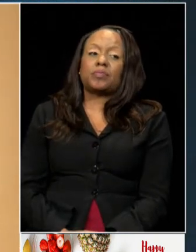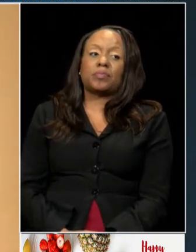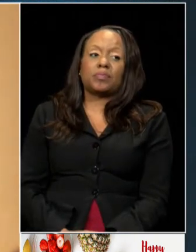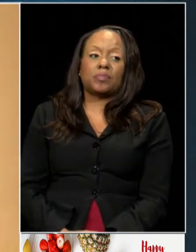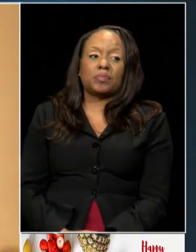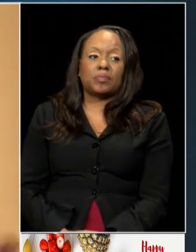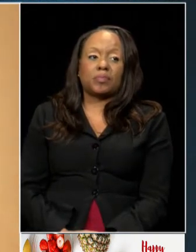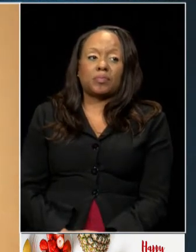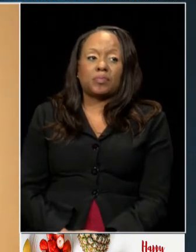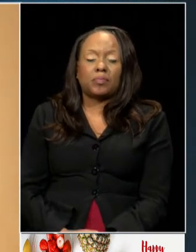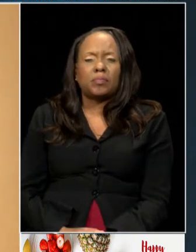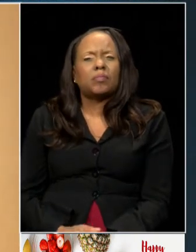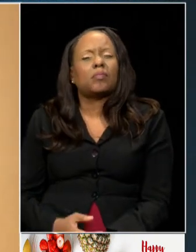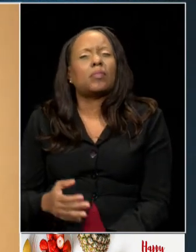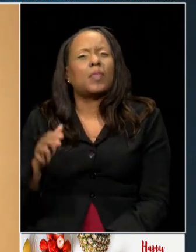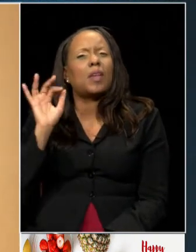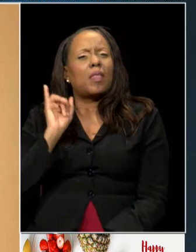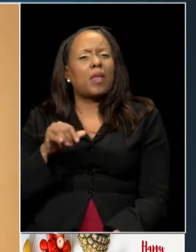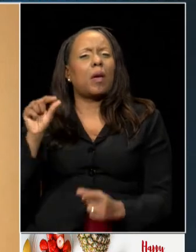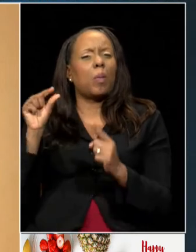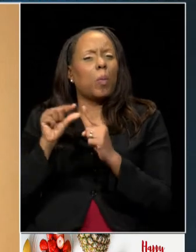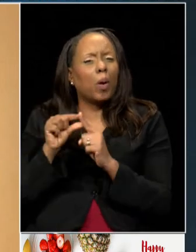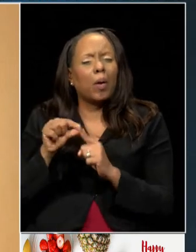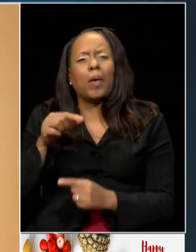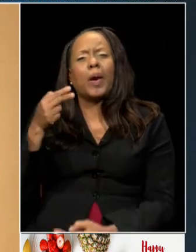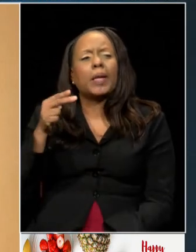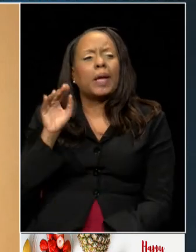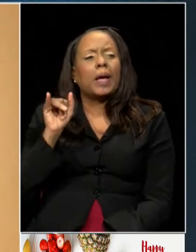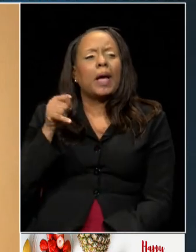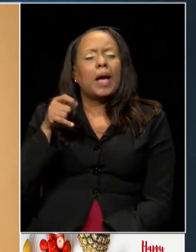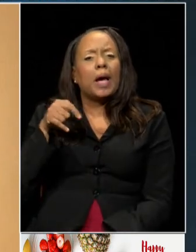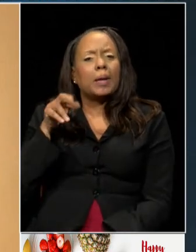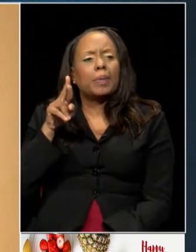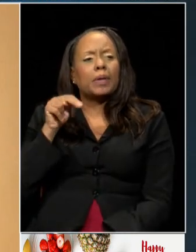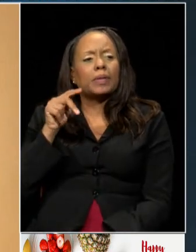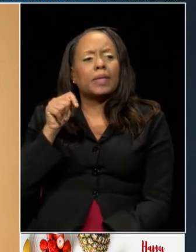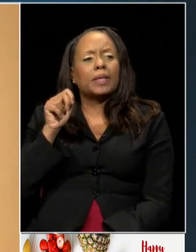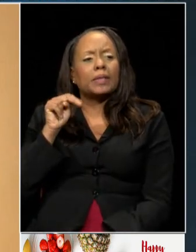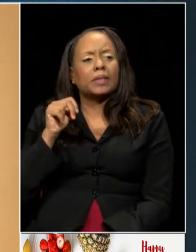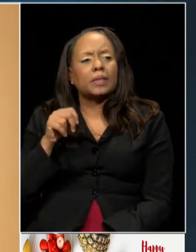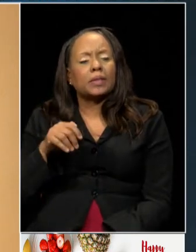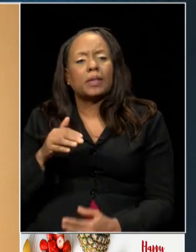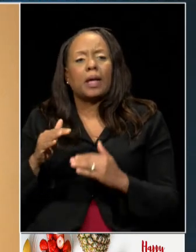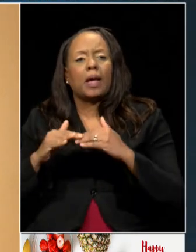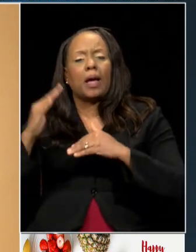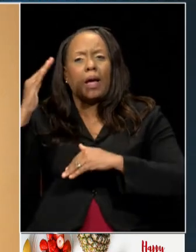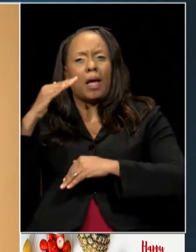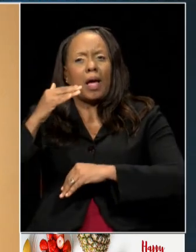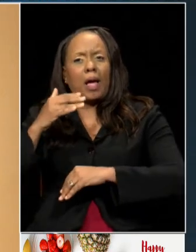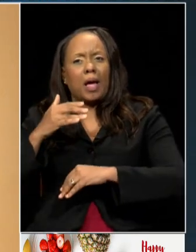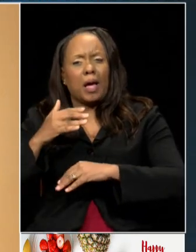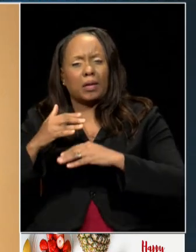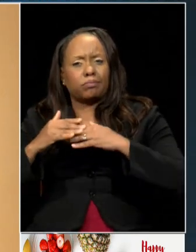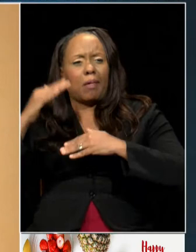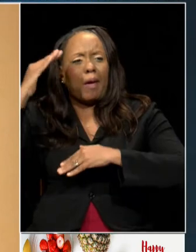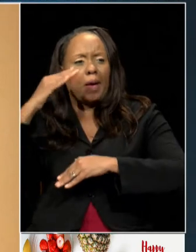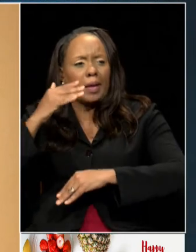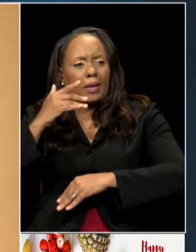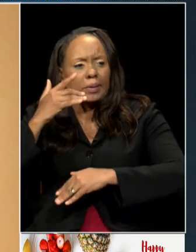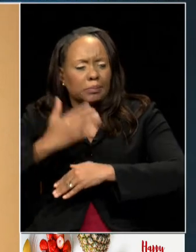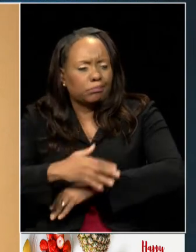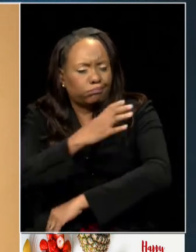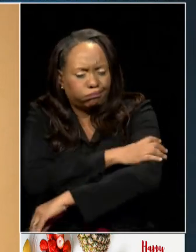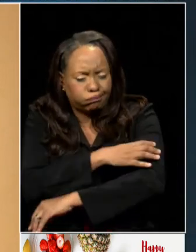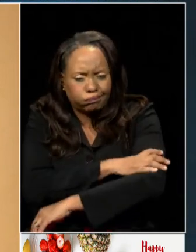If we think of what hypertension is, hypertension is high pressure within the blood vessels of the heart, the blood vessels